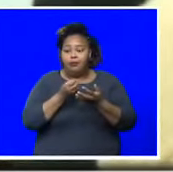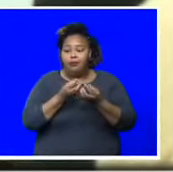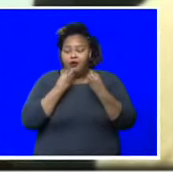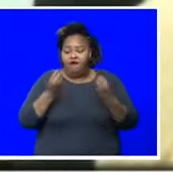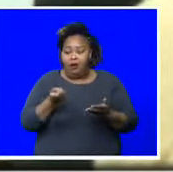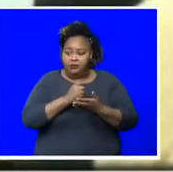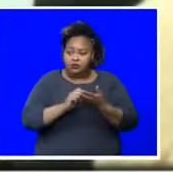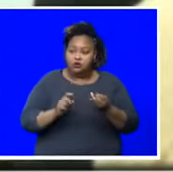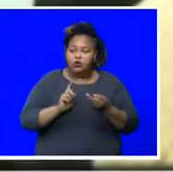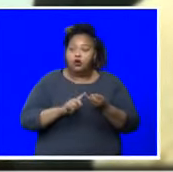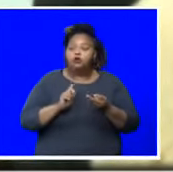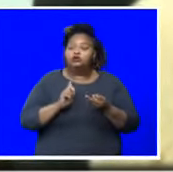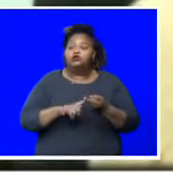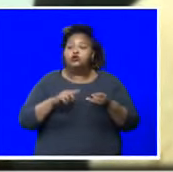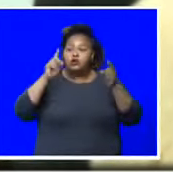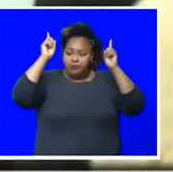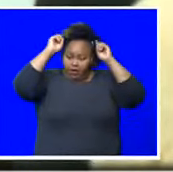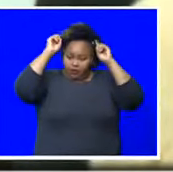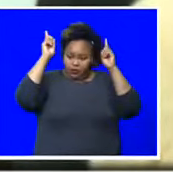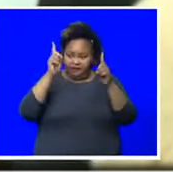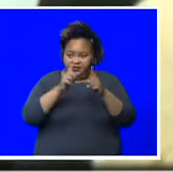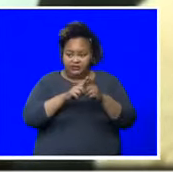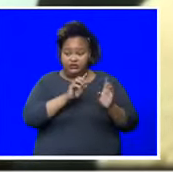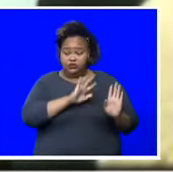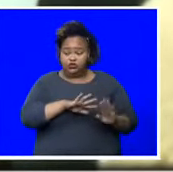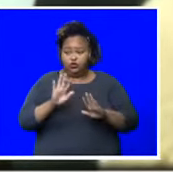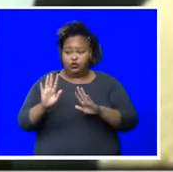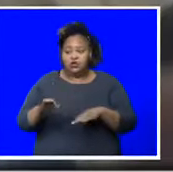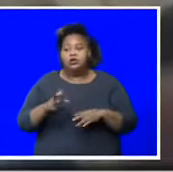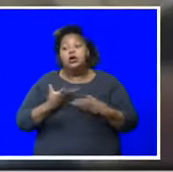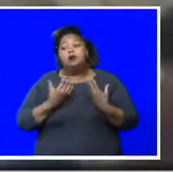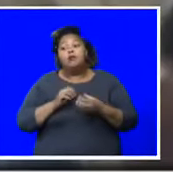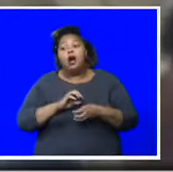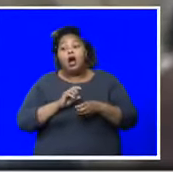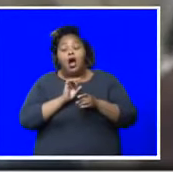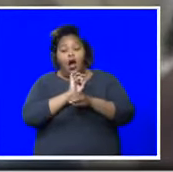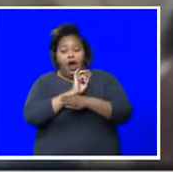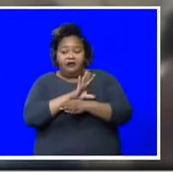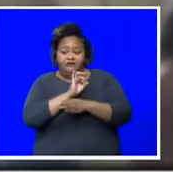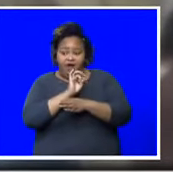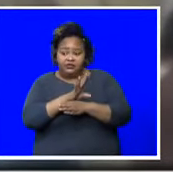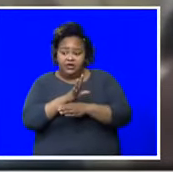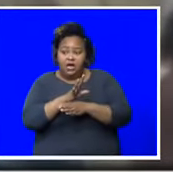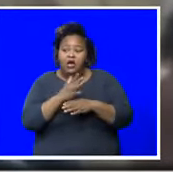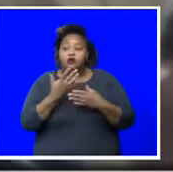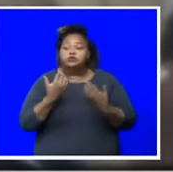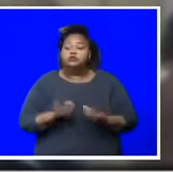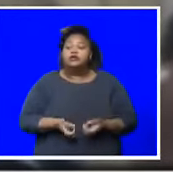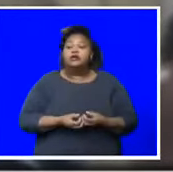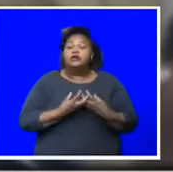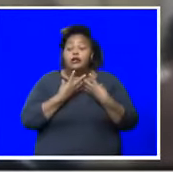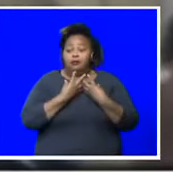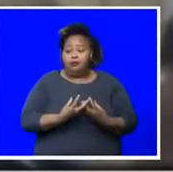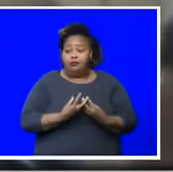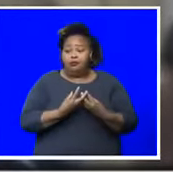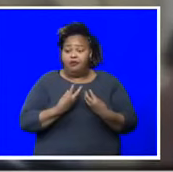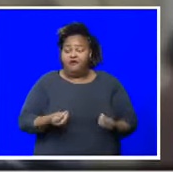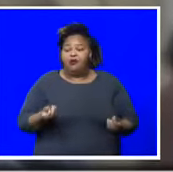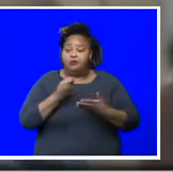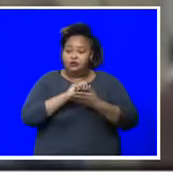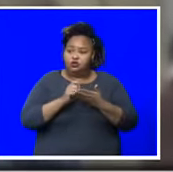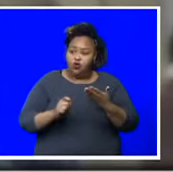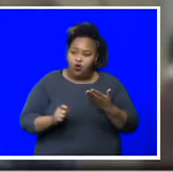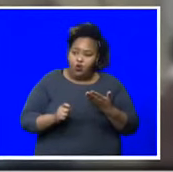bafundzi labasetikolweni ukuthi basaze yiphi indlela basafundza induna yetisebenti nenhlala kahle phila buthelezi yithi basanensayeye